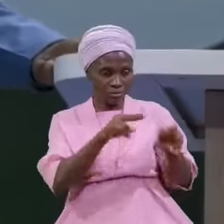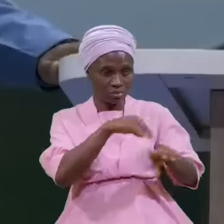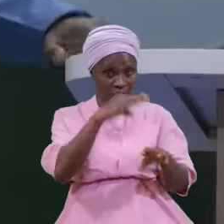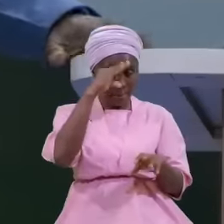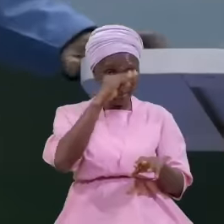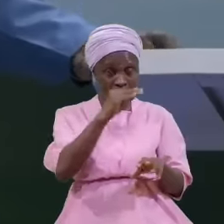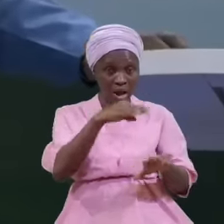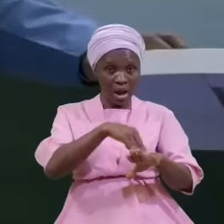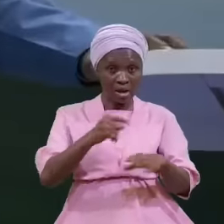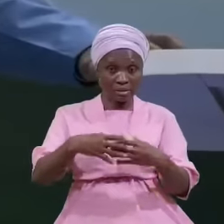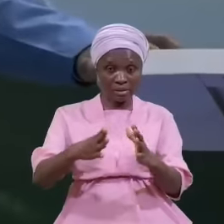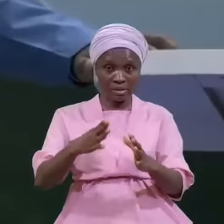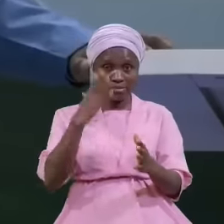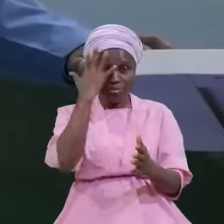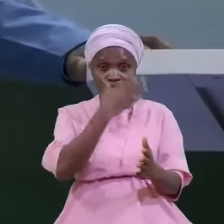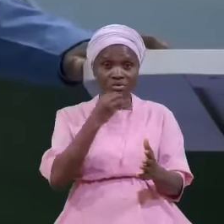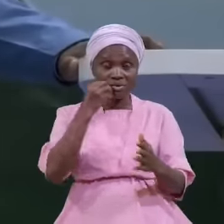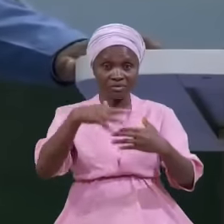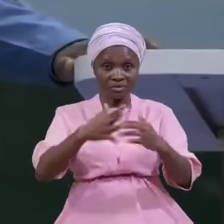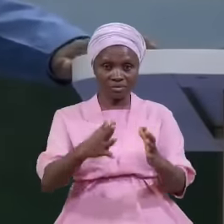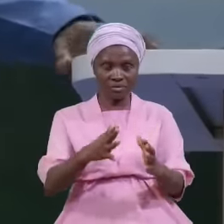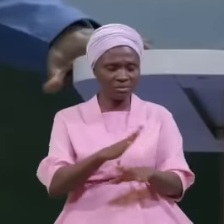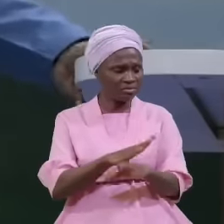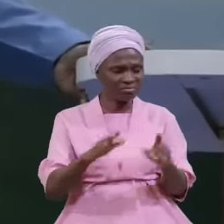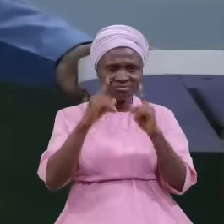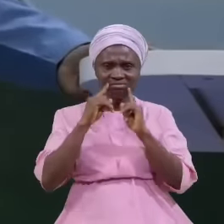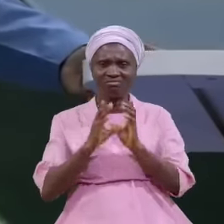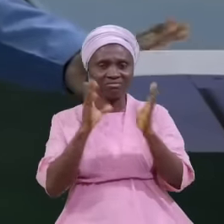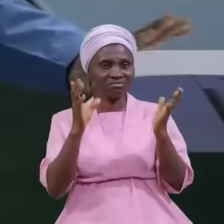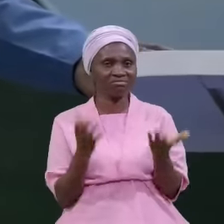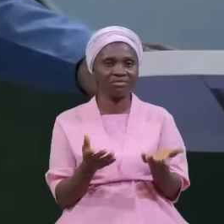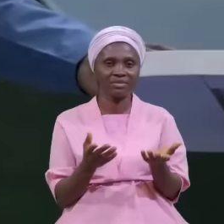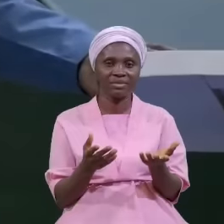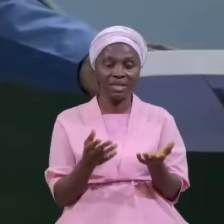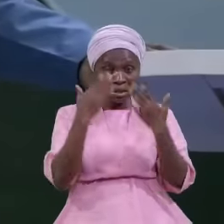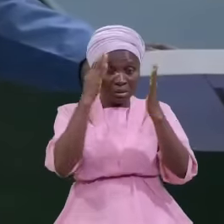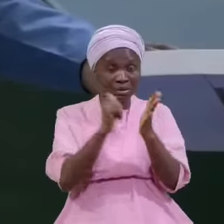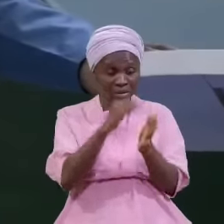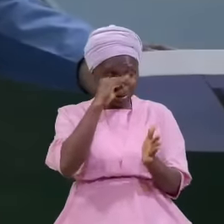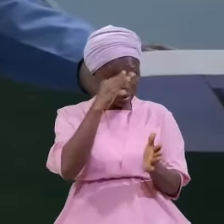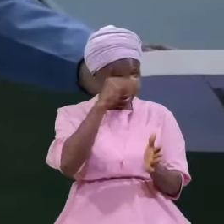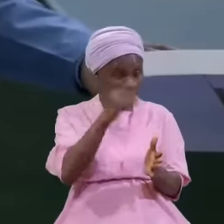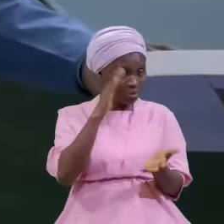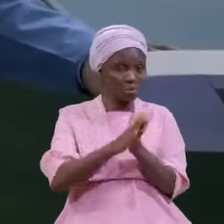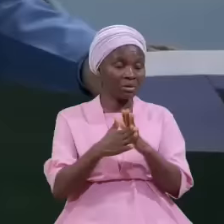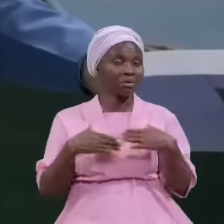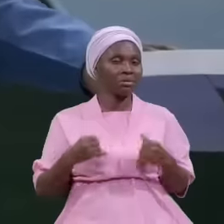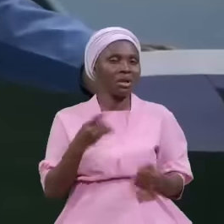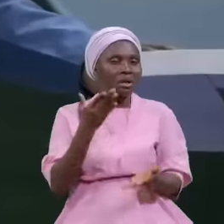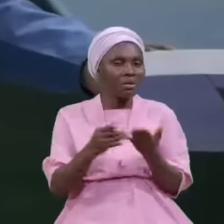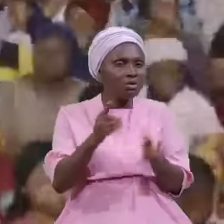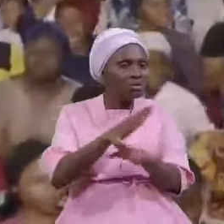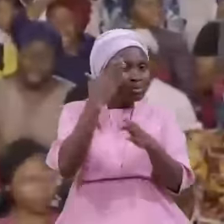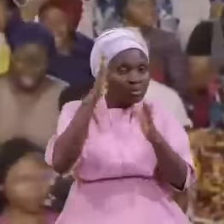cry. All he wanted, he was even, he didn't even know he would be healed. Maybe you don't know you'll be healed, but I want to assure you, you are going to be